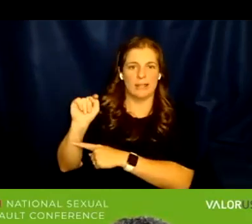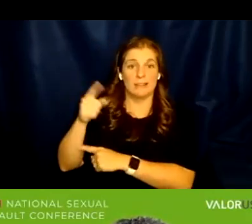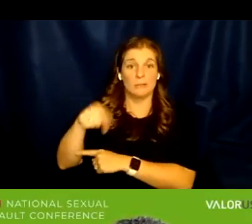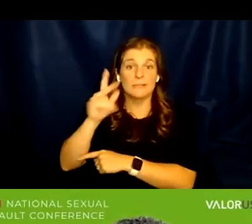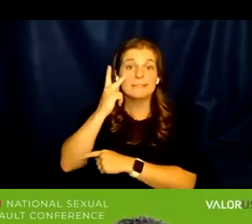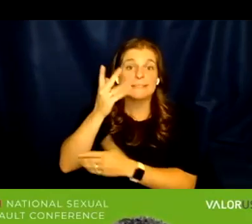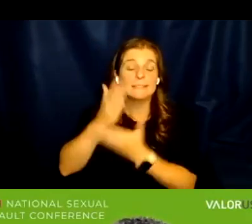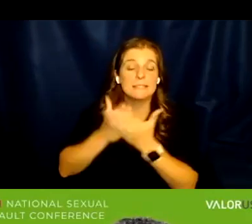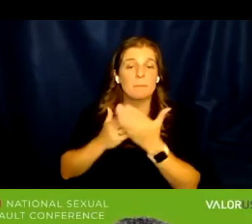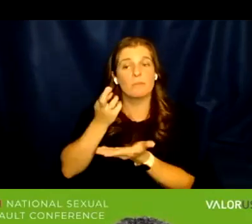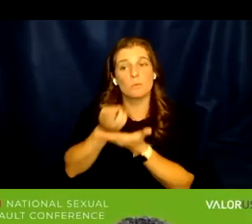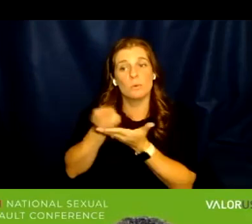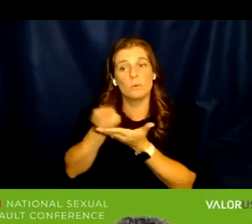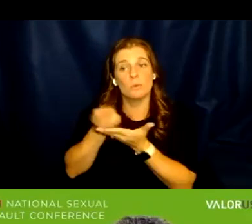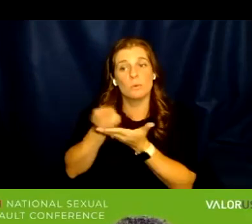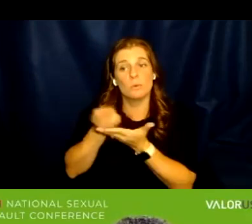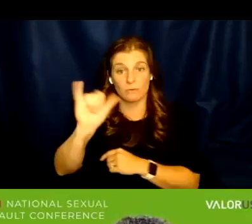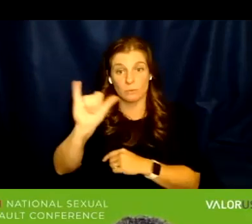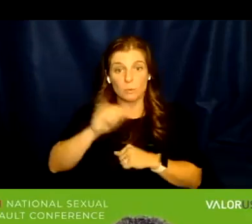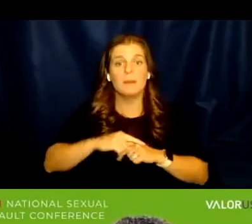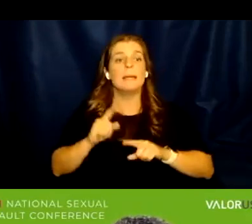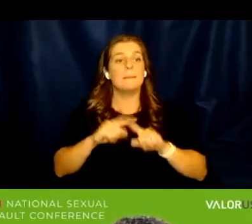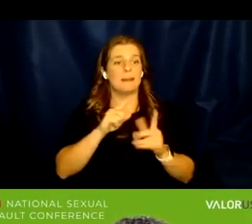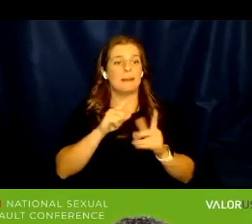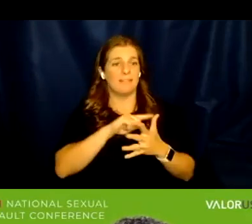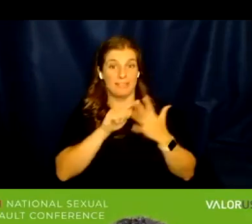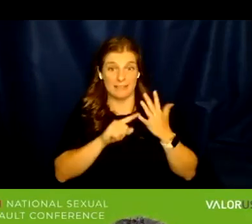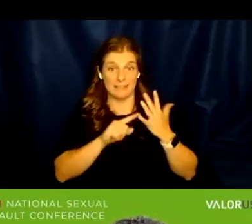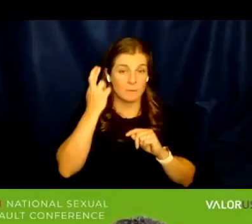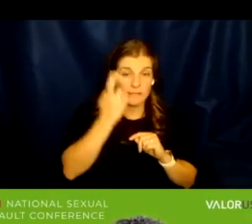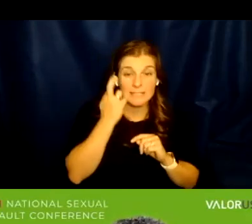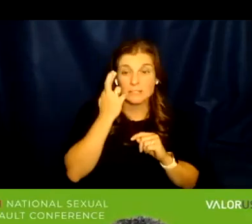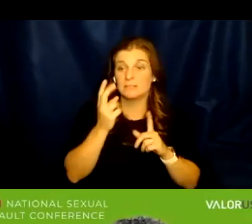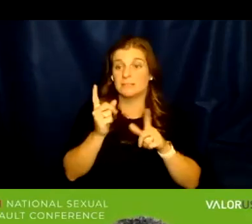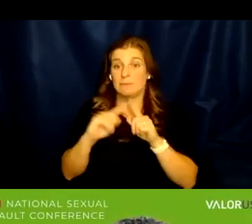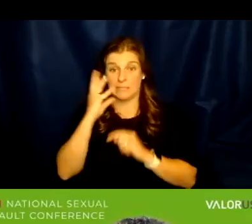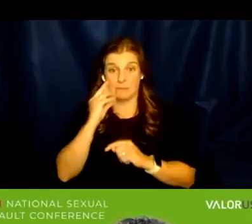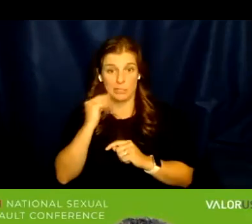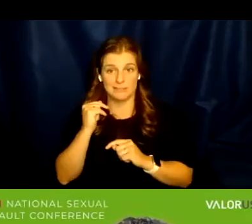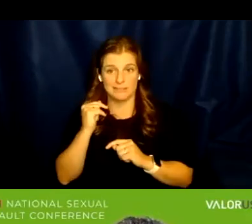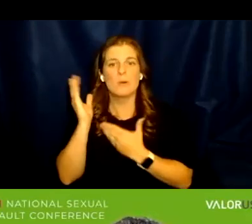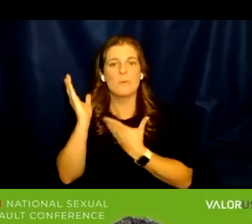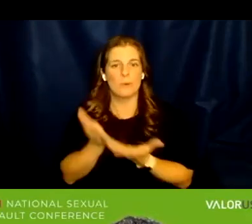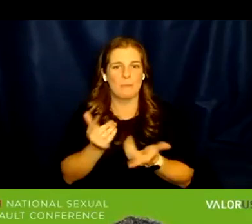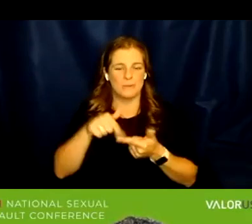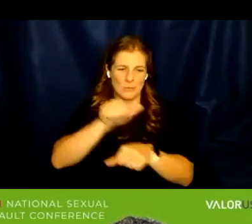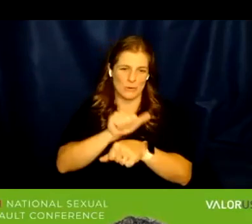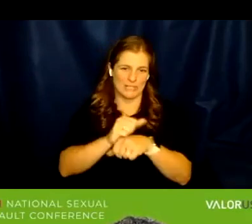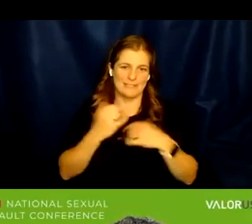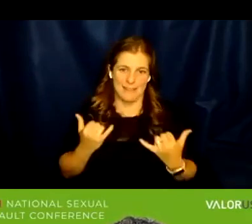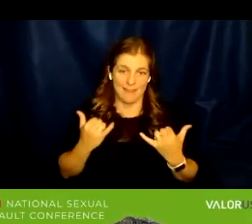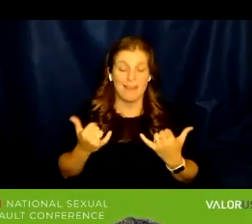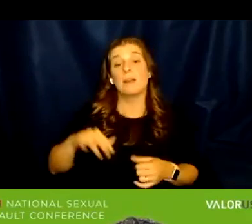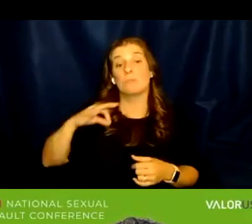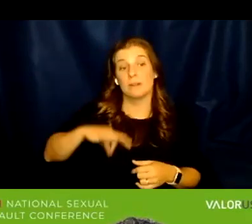these realizations, these experiences brought me to the work of Insight, where I had the privilege of serving on the National